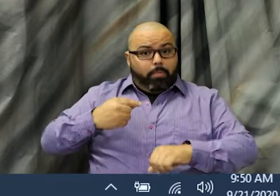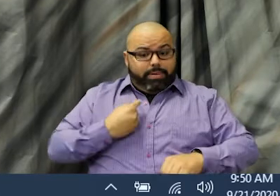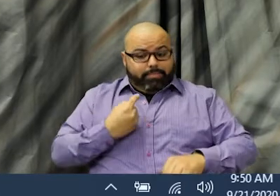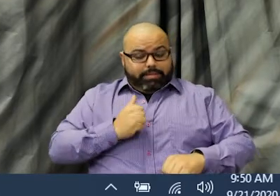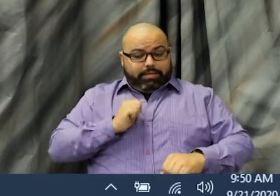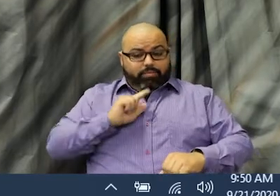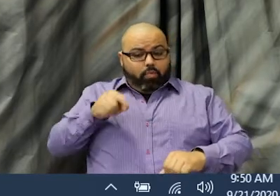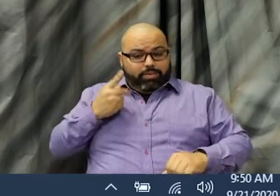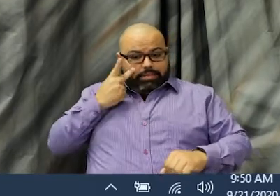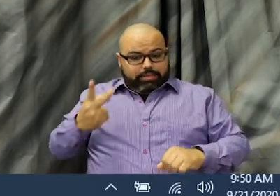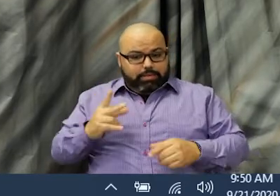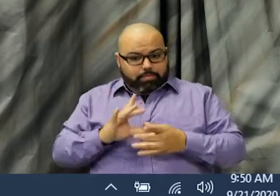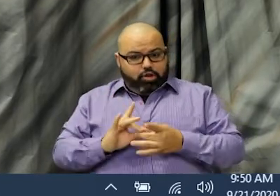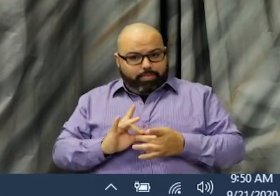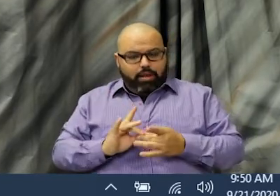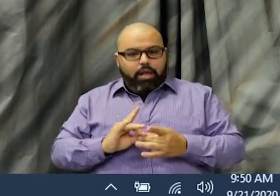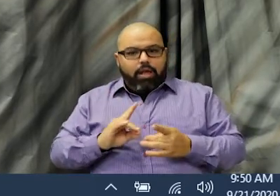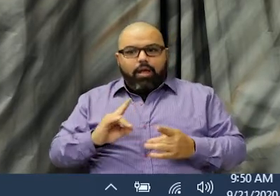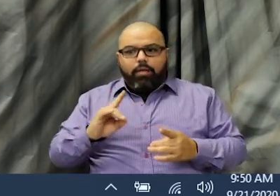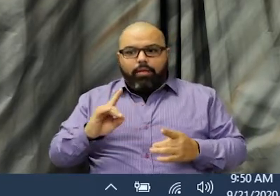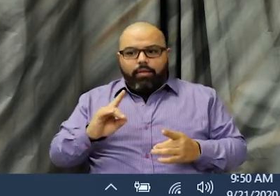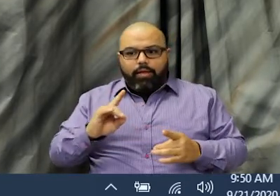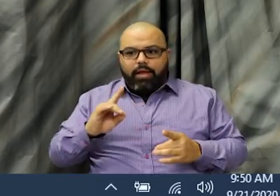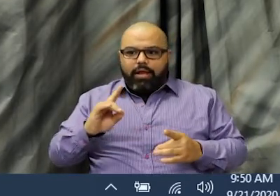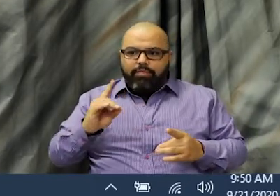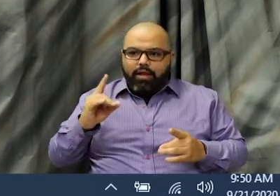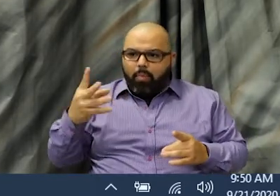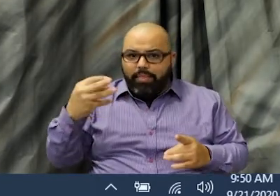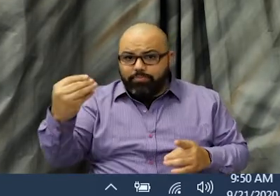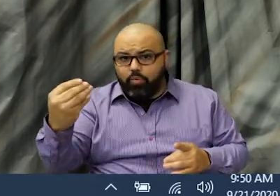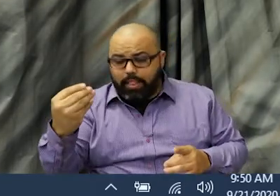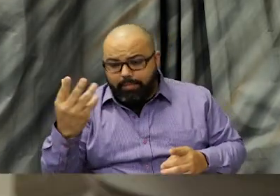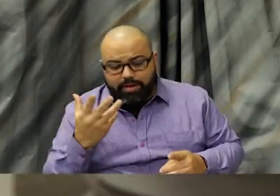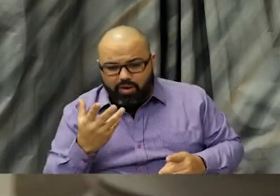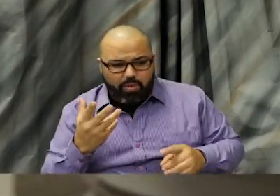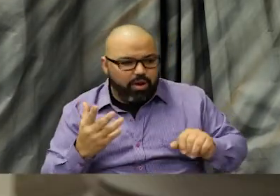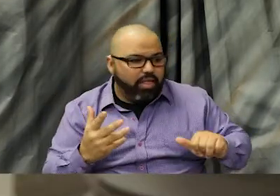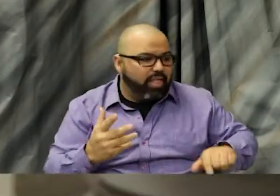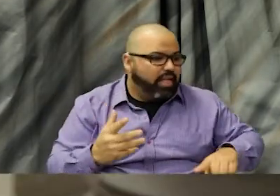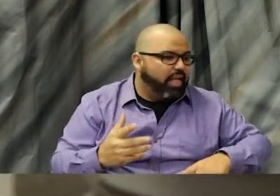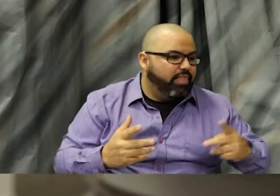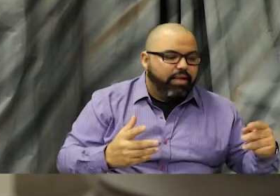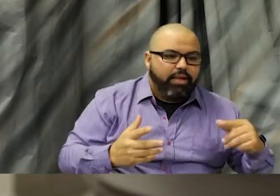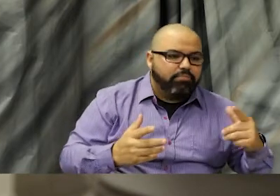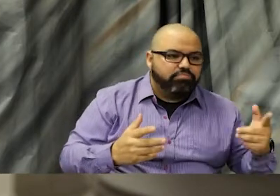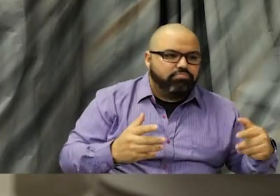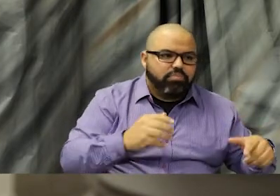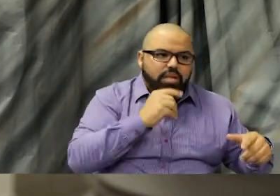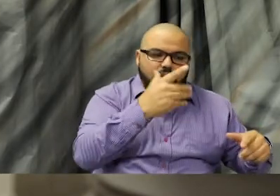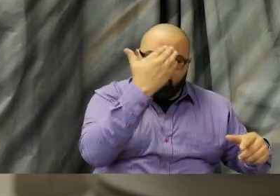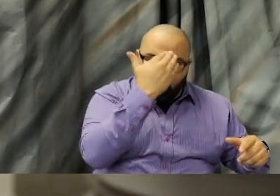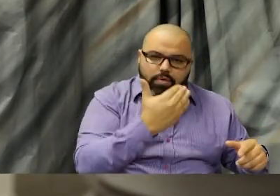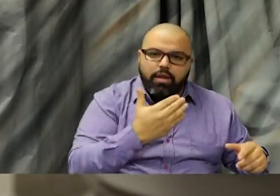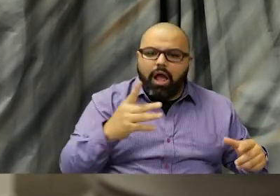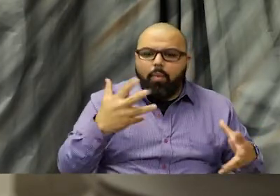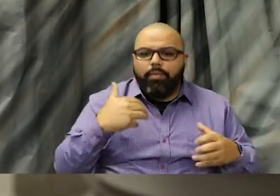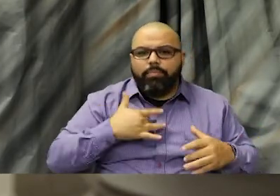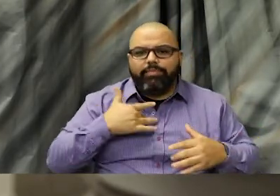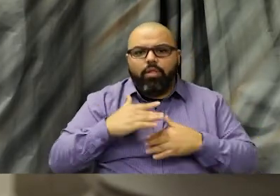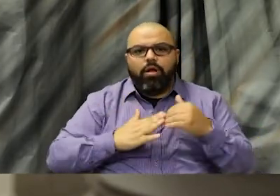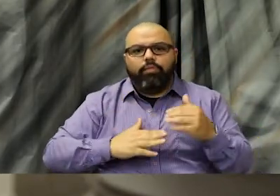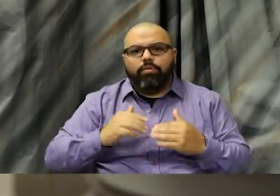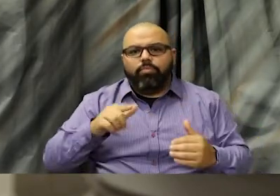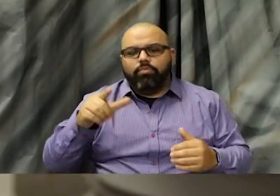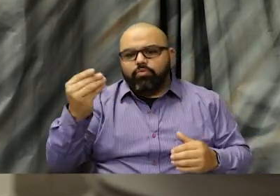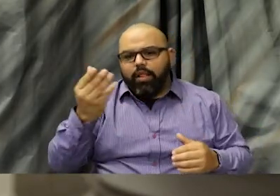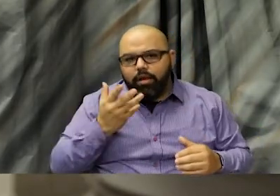because if somebody wants to tell me something and not everybody else, then I want them to be comfortable with just letting me know